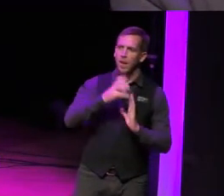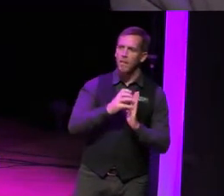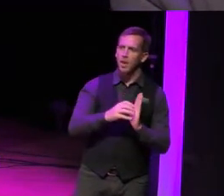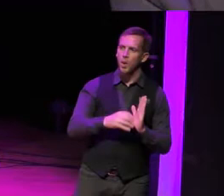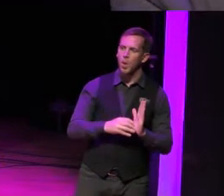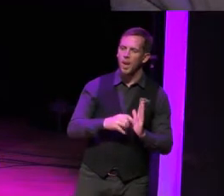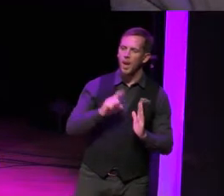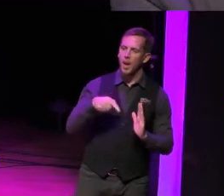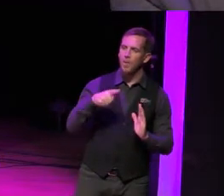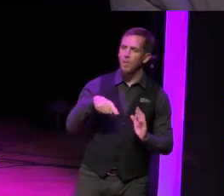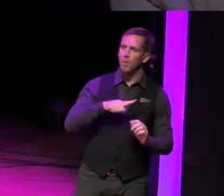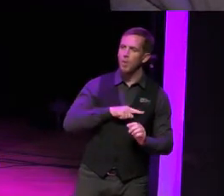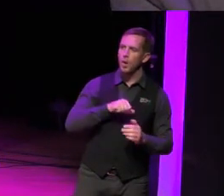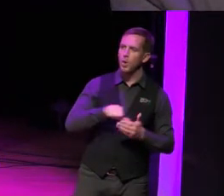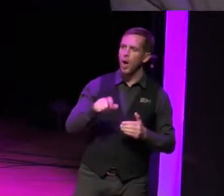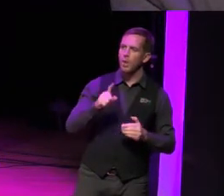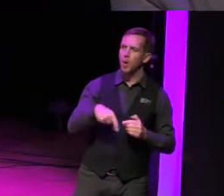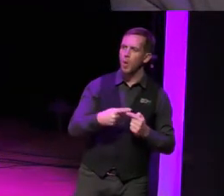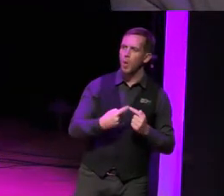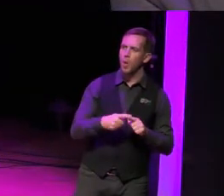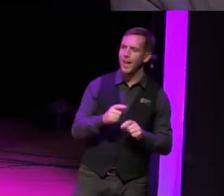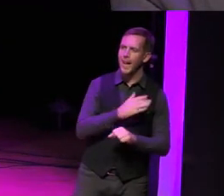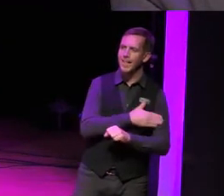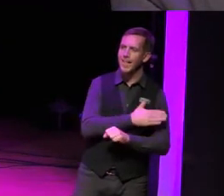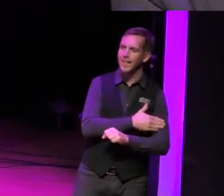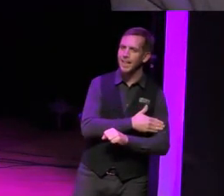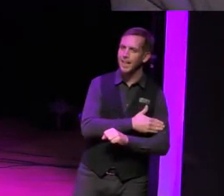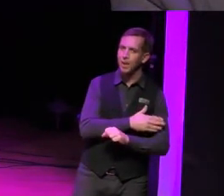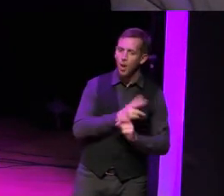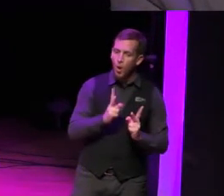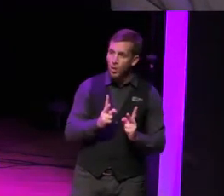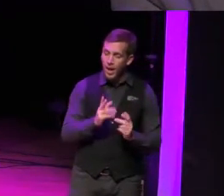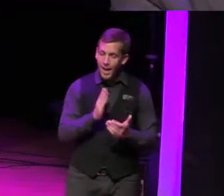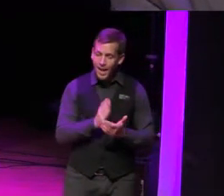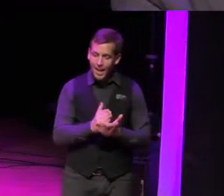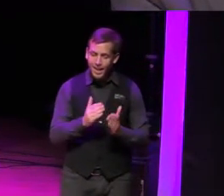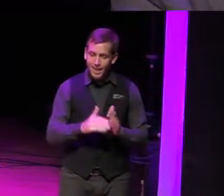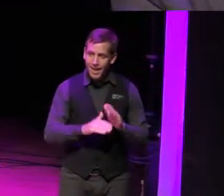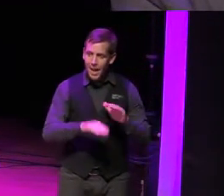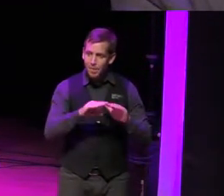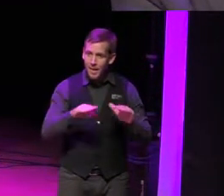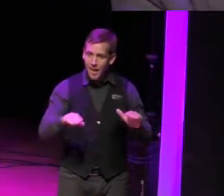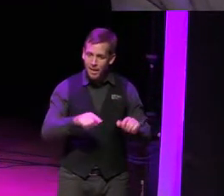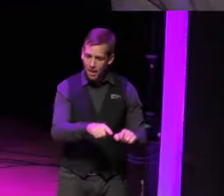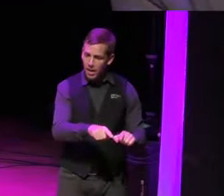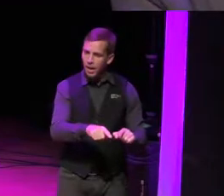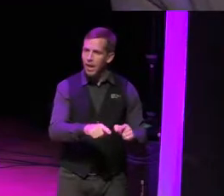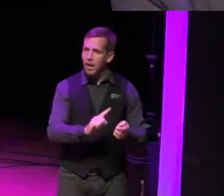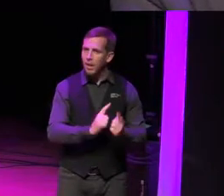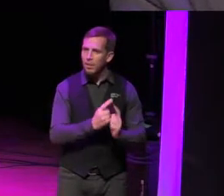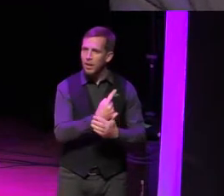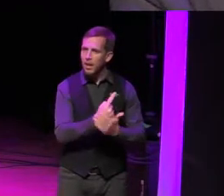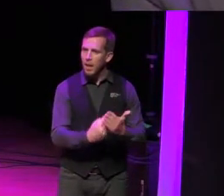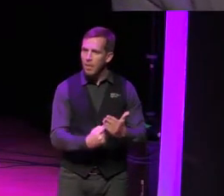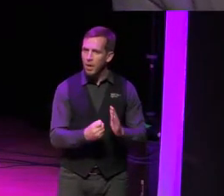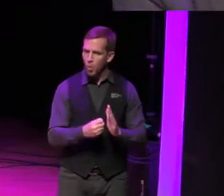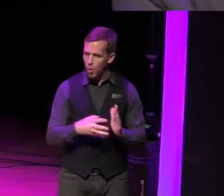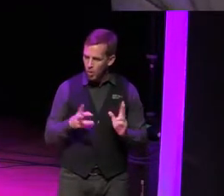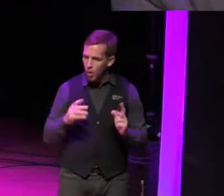overcharging. But secondly, the right to equality is eroded. And in a proper democracy, you would like